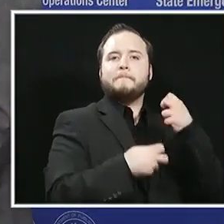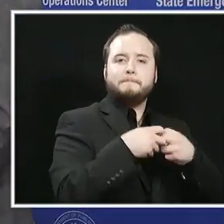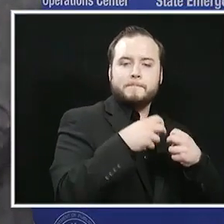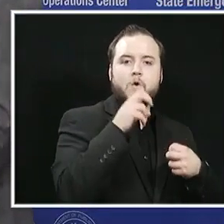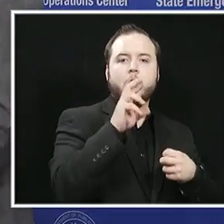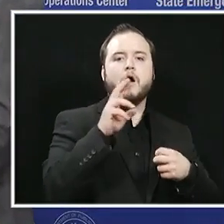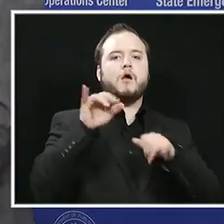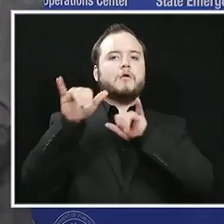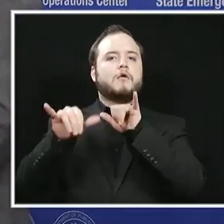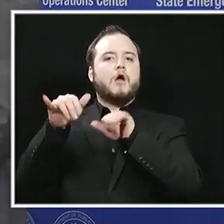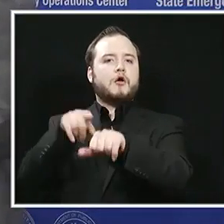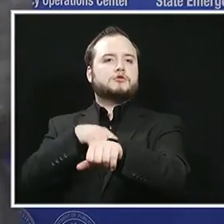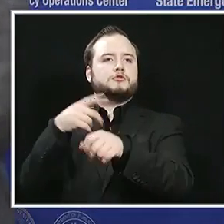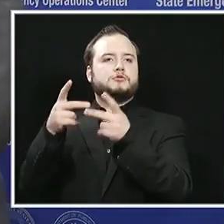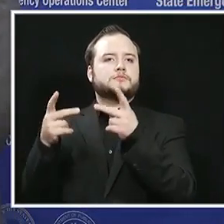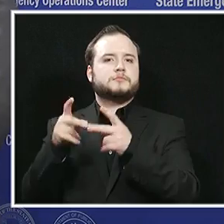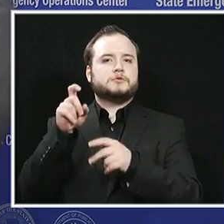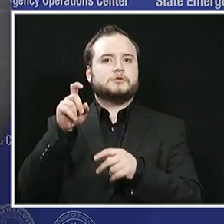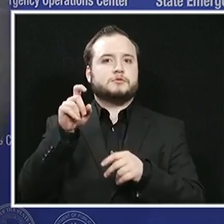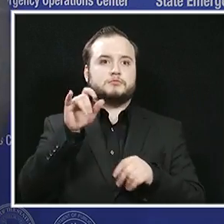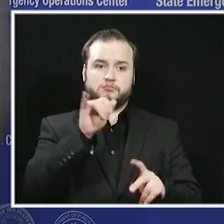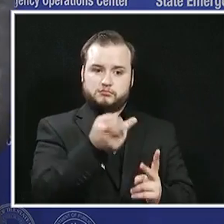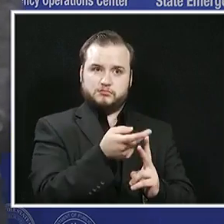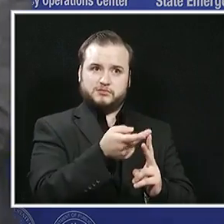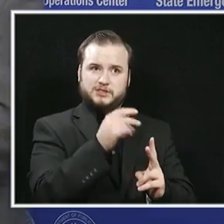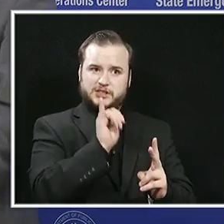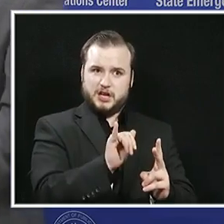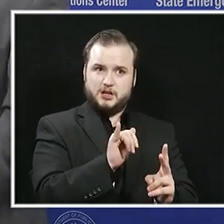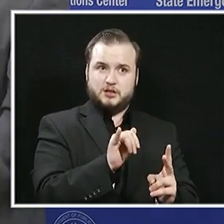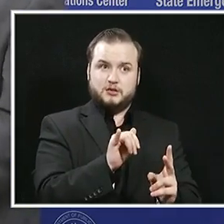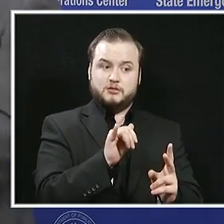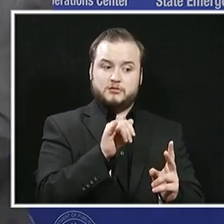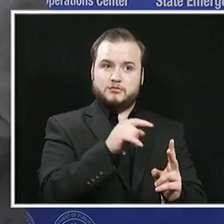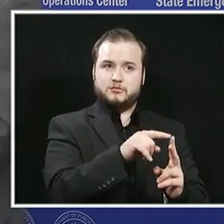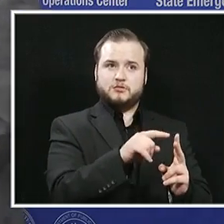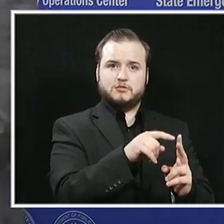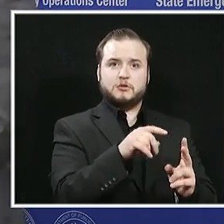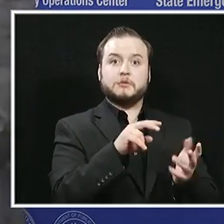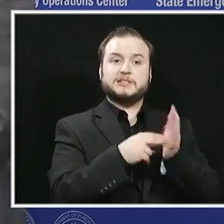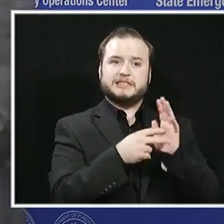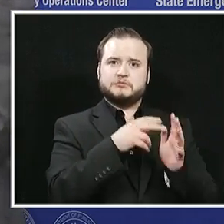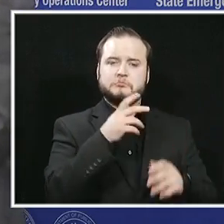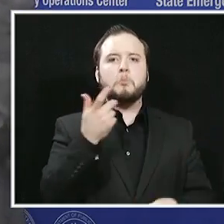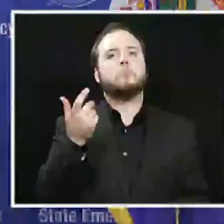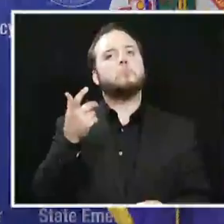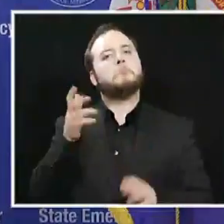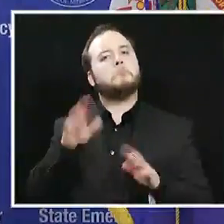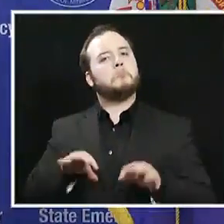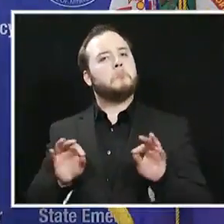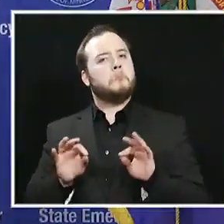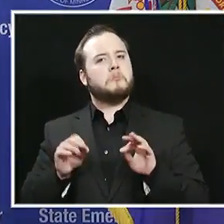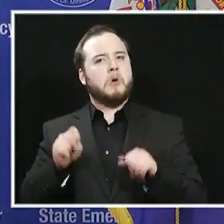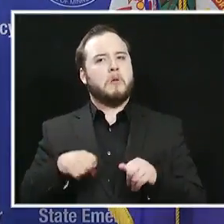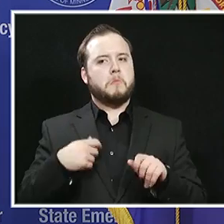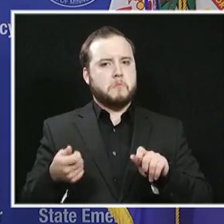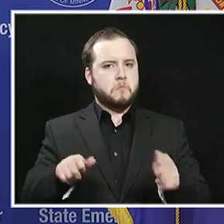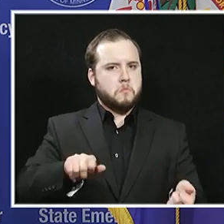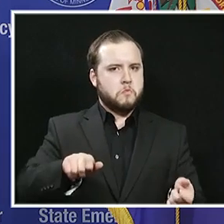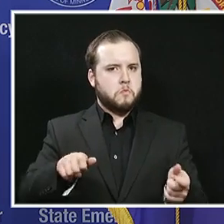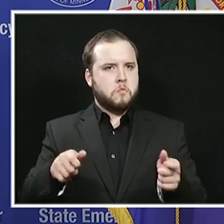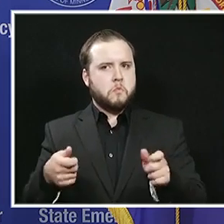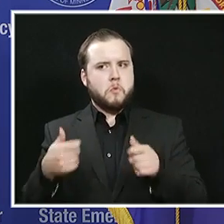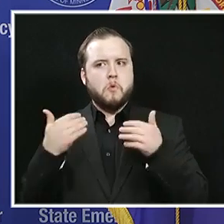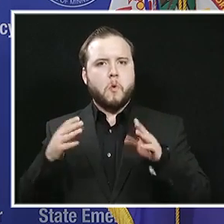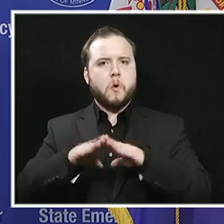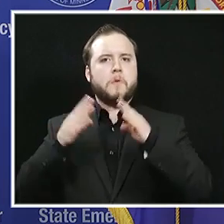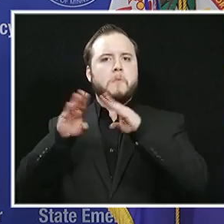your decision on whether to ratchet open the economy sooner than you currently plan to? Yeah, and I think, and you phrased